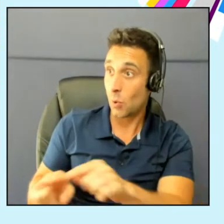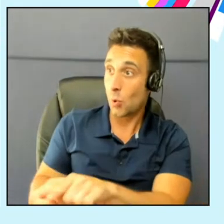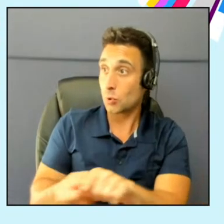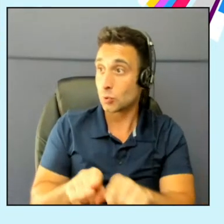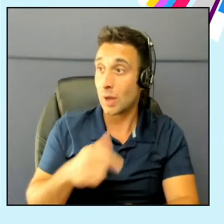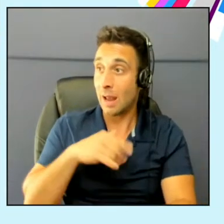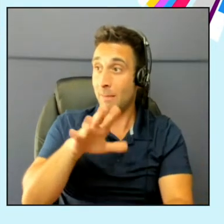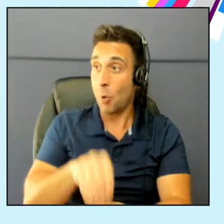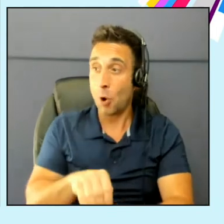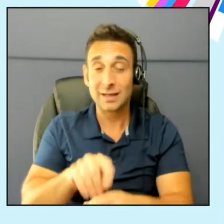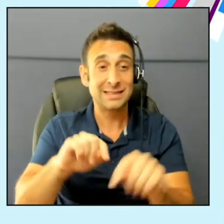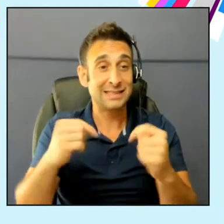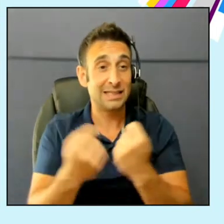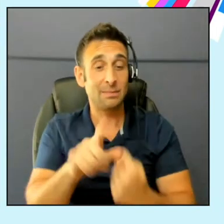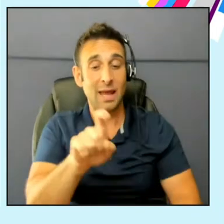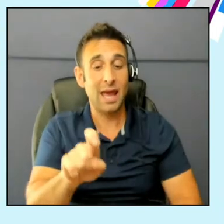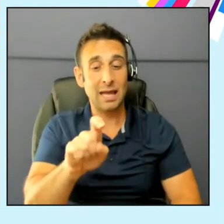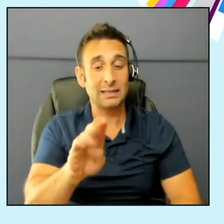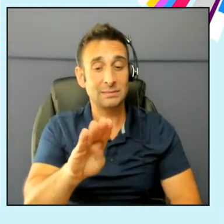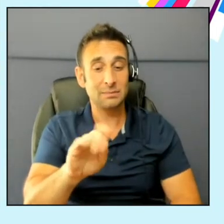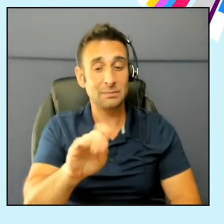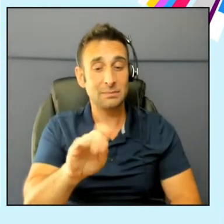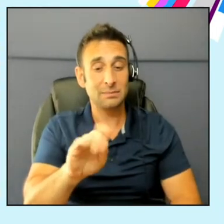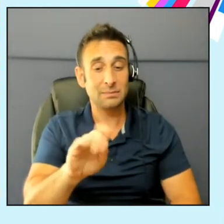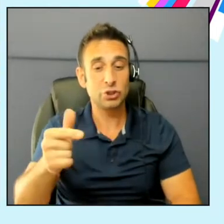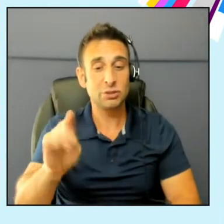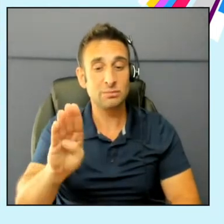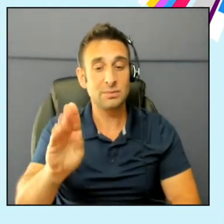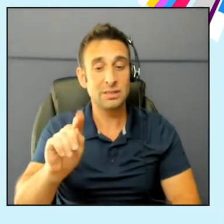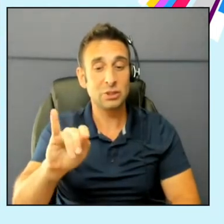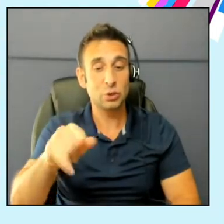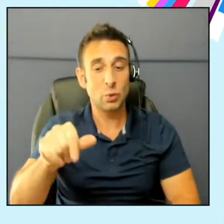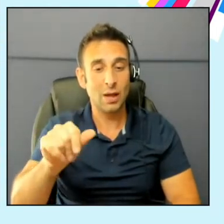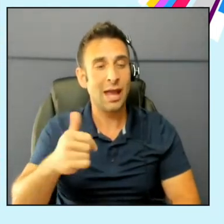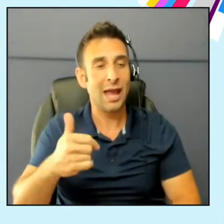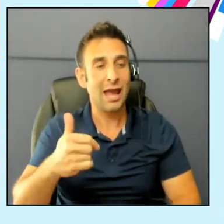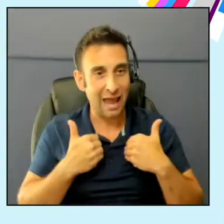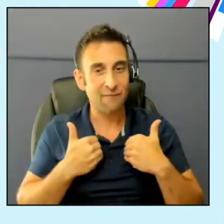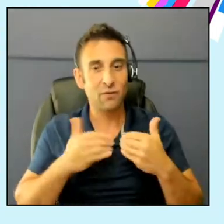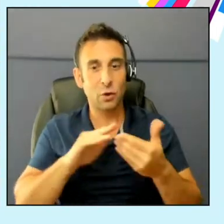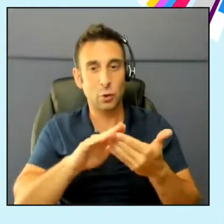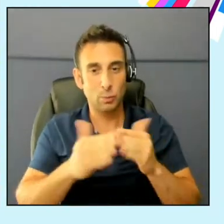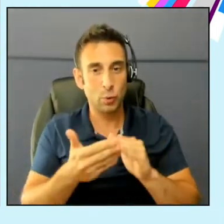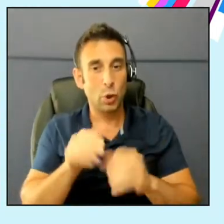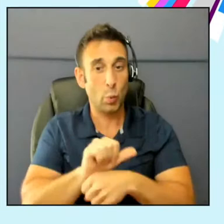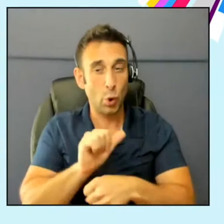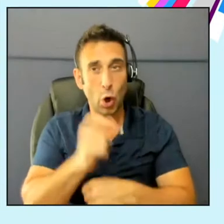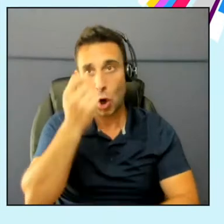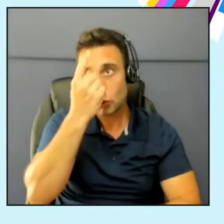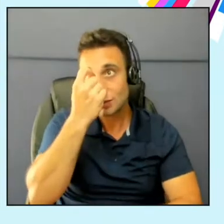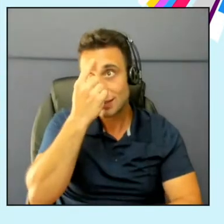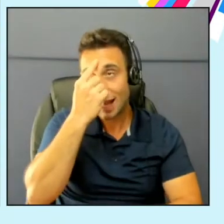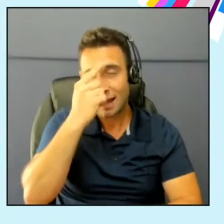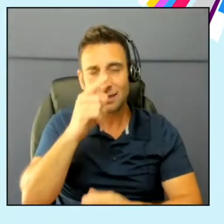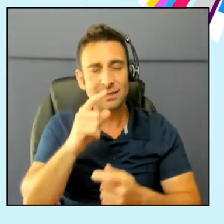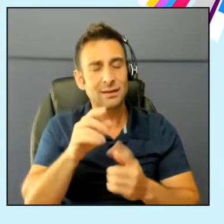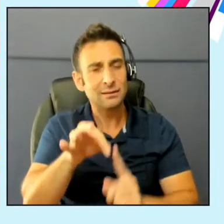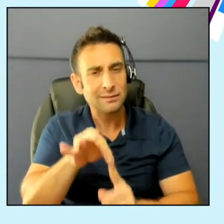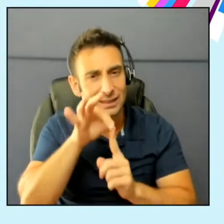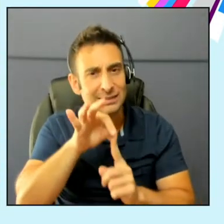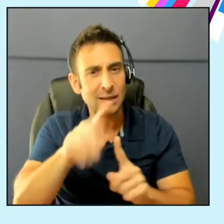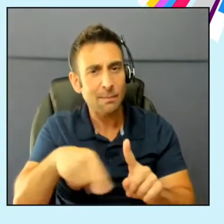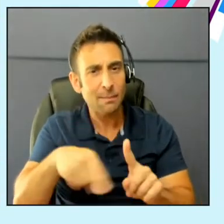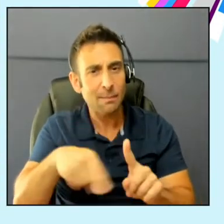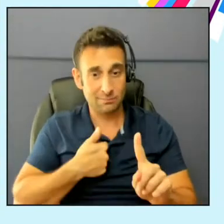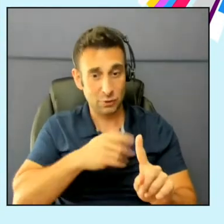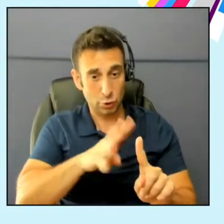Xbox LGBTQIA has helped me find community at work who understands the intricacies of being queer, and I feel fully